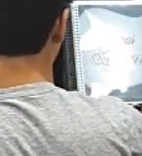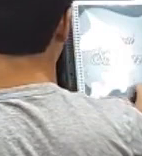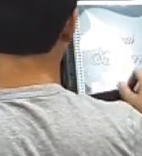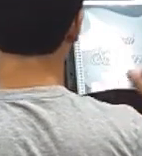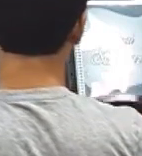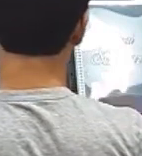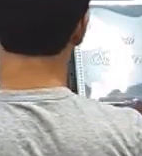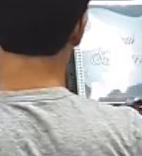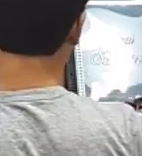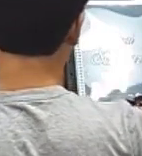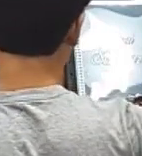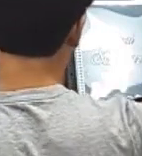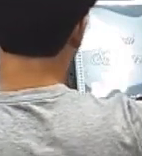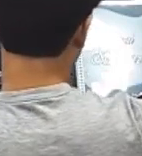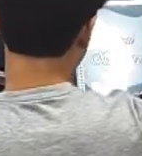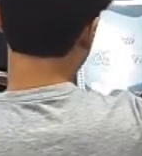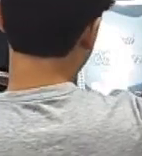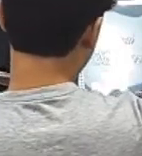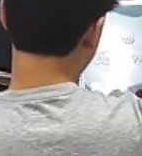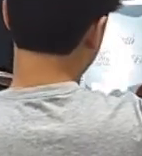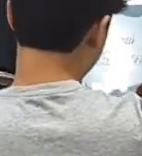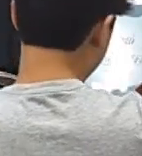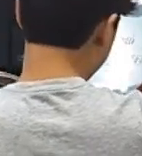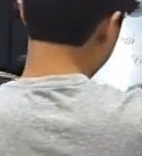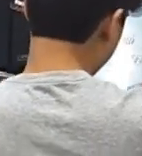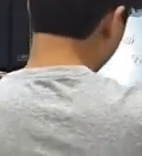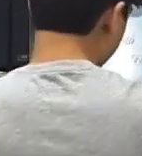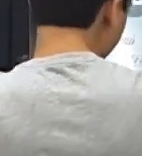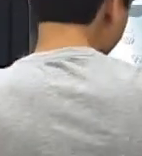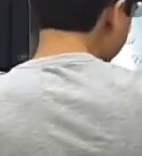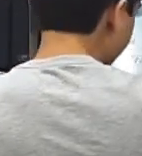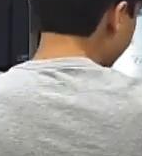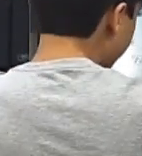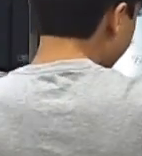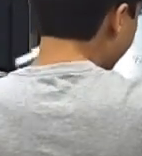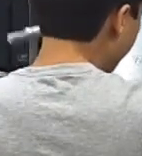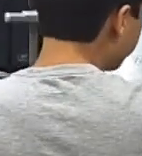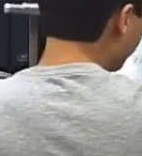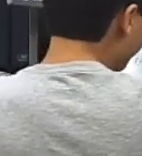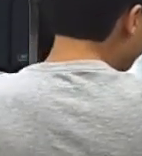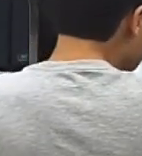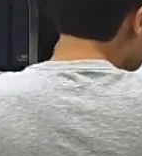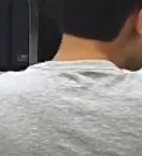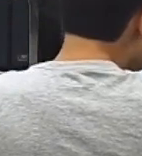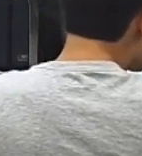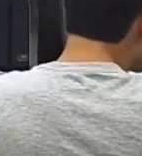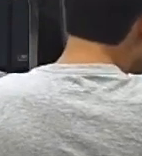Let's be standing. The children are going to sing a song for us now.